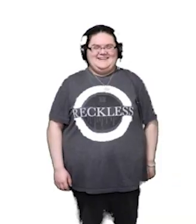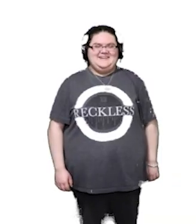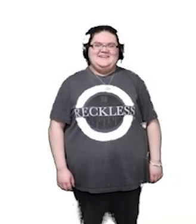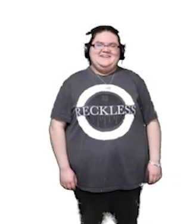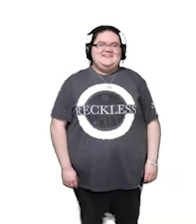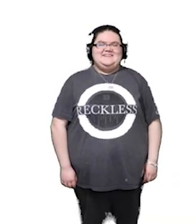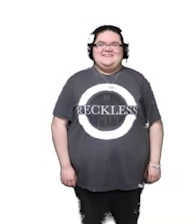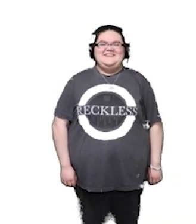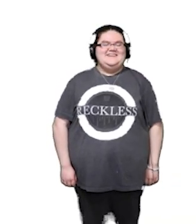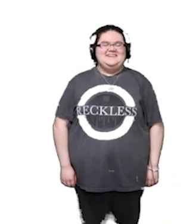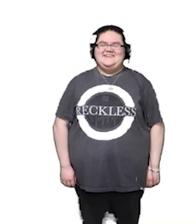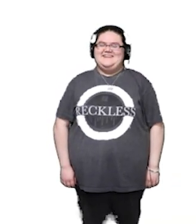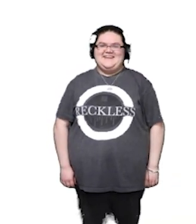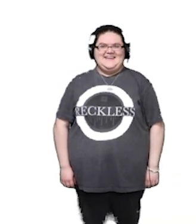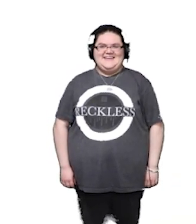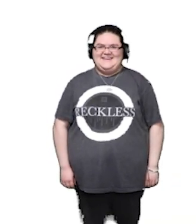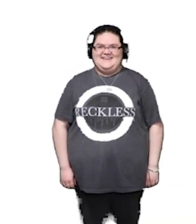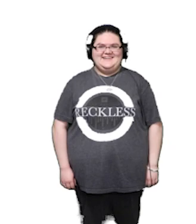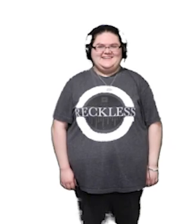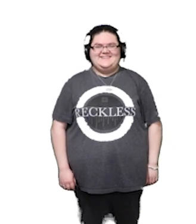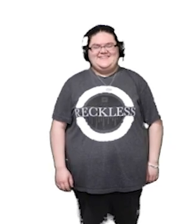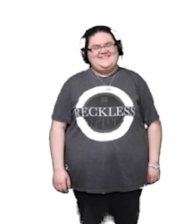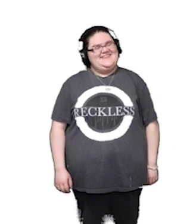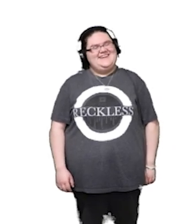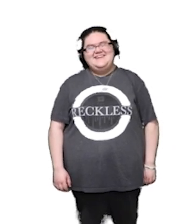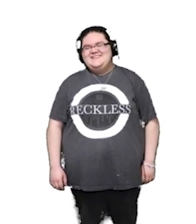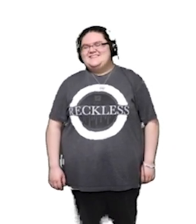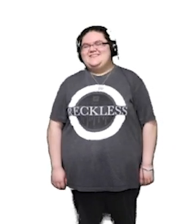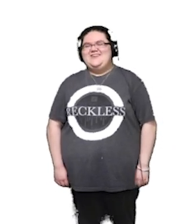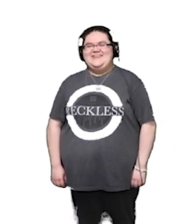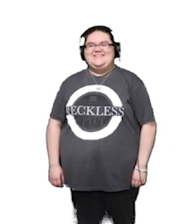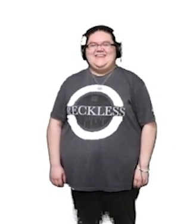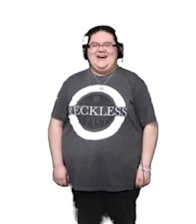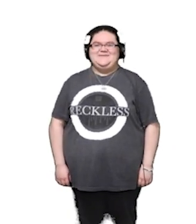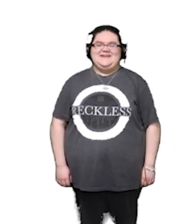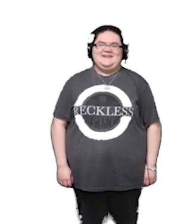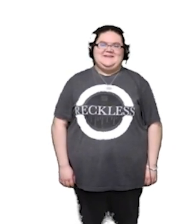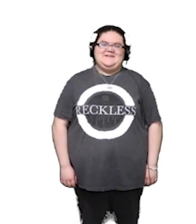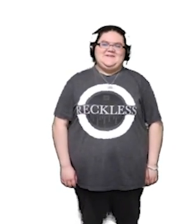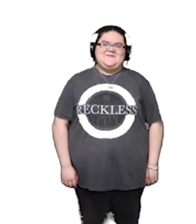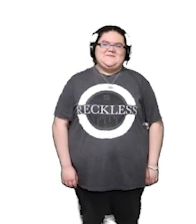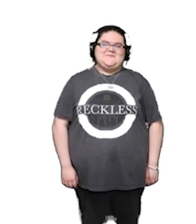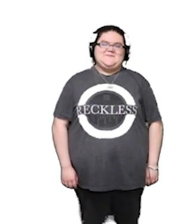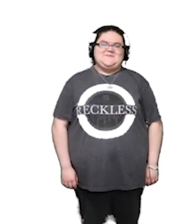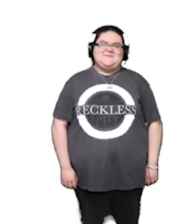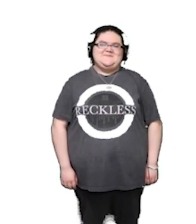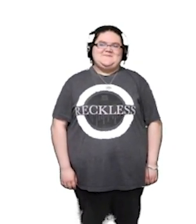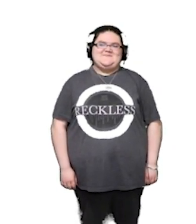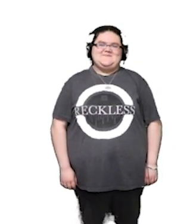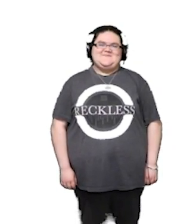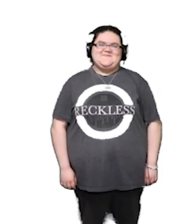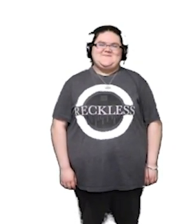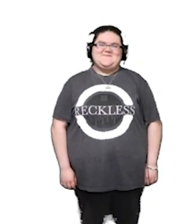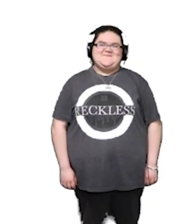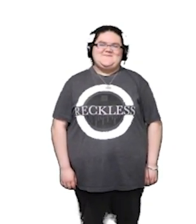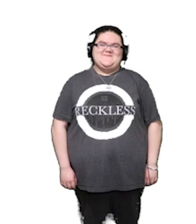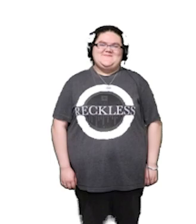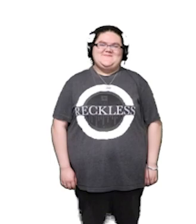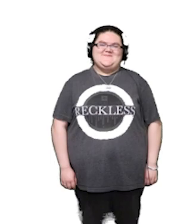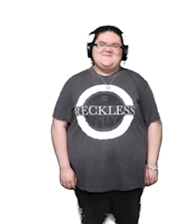I think women should have every right to do so. There's honestly no difference. God it is damn just it. A set of nipples.